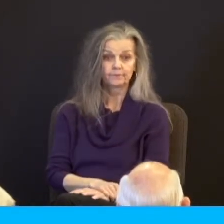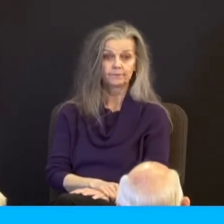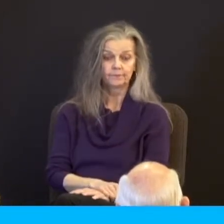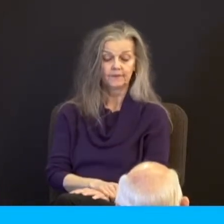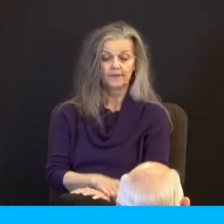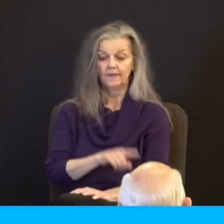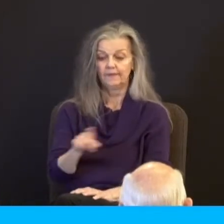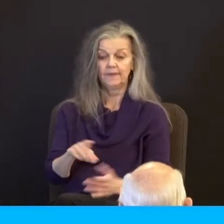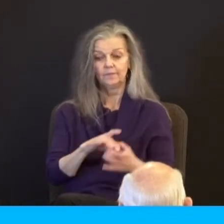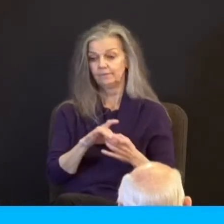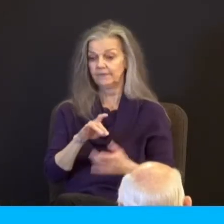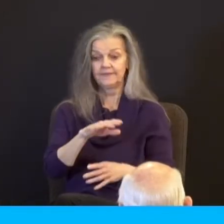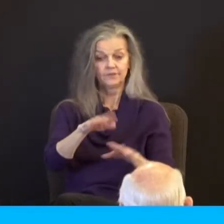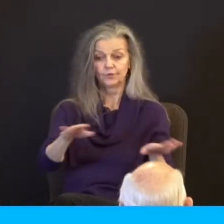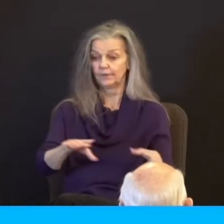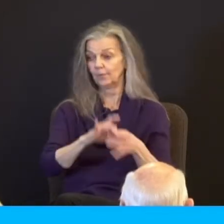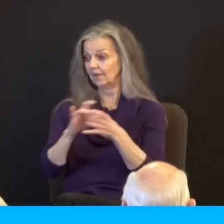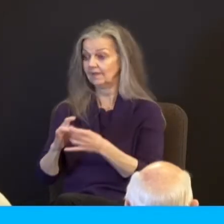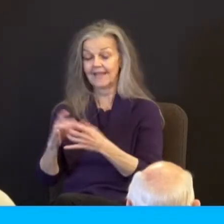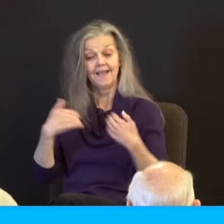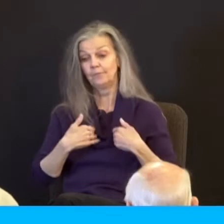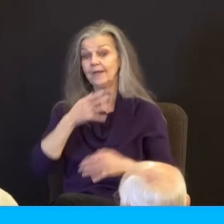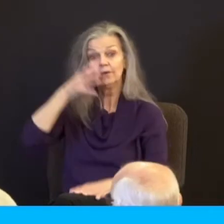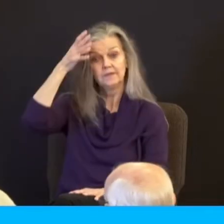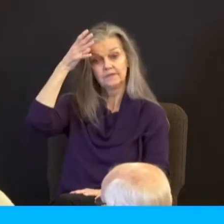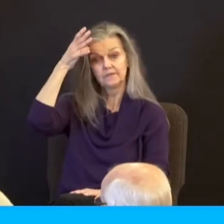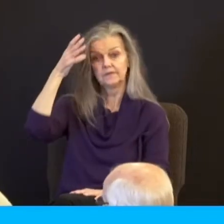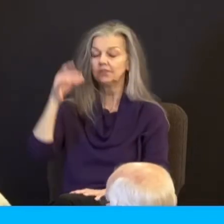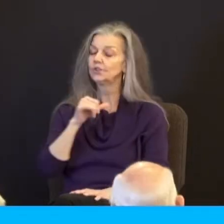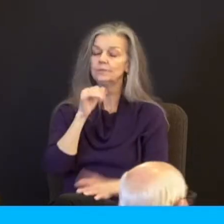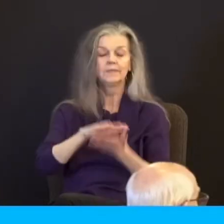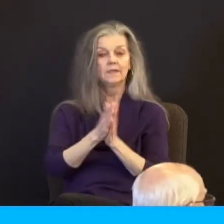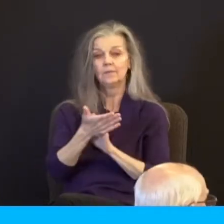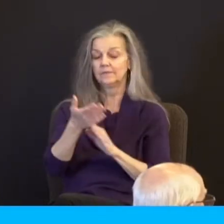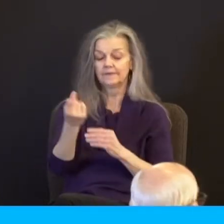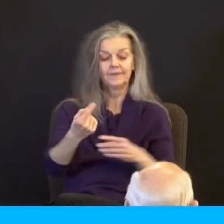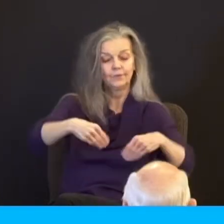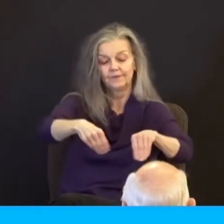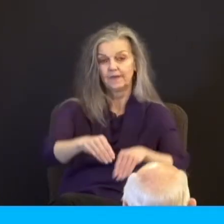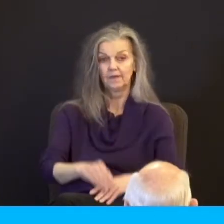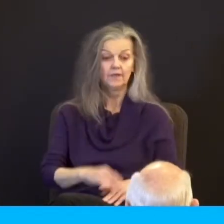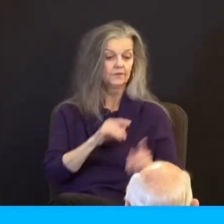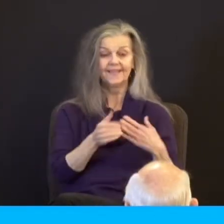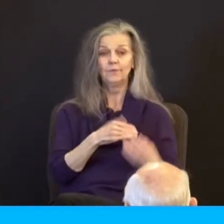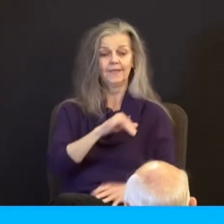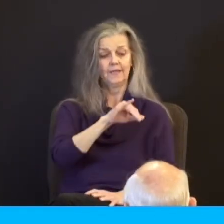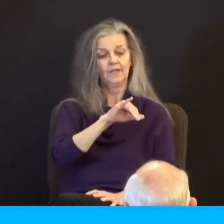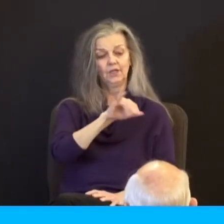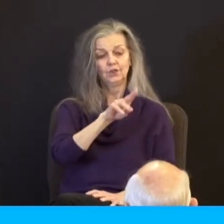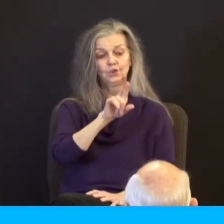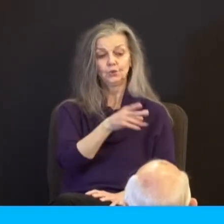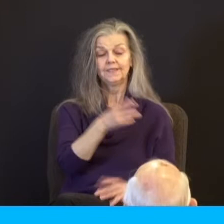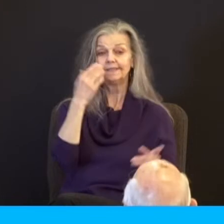They belong to somebody. And we shouldn't be making merchandise of them. He didn't know it was her daughter, his daughter-in-law. Like that would have